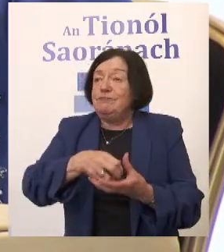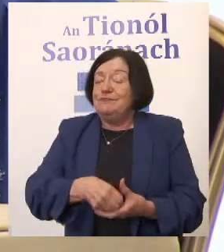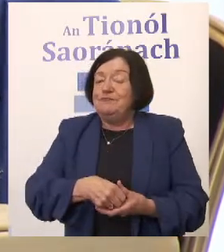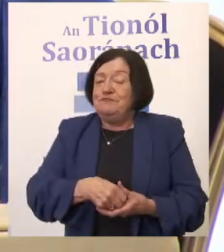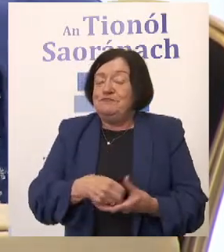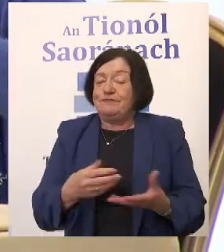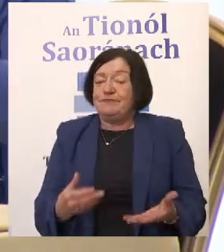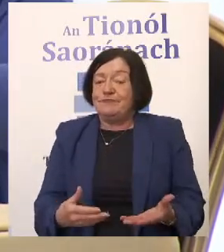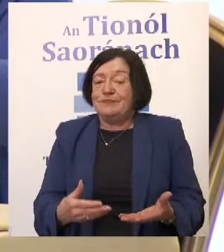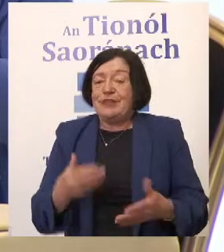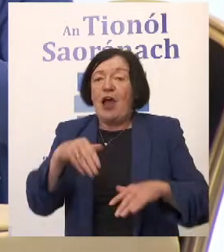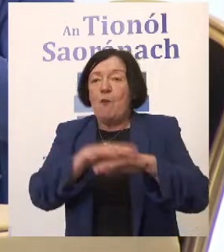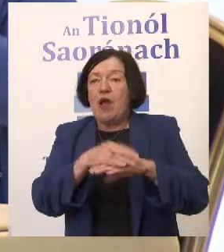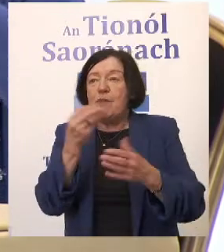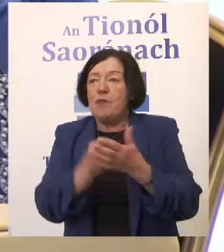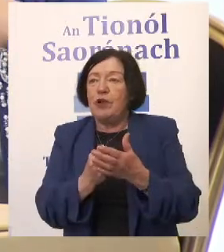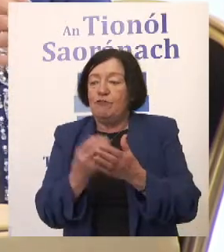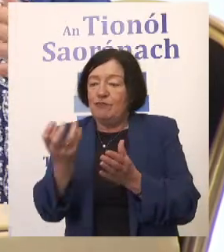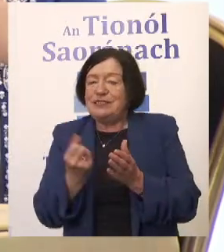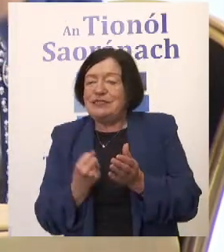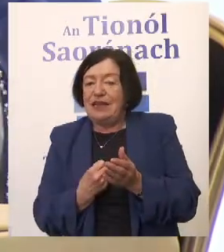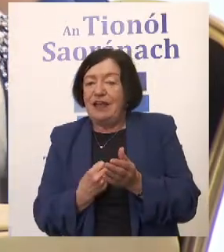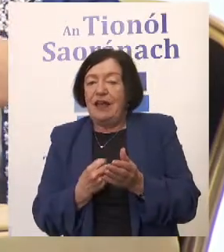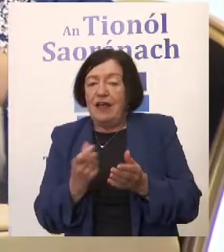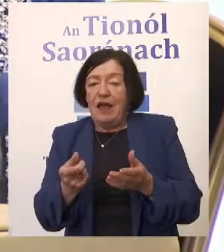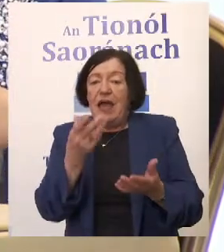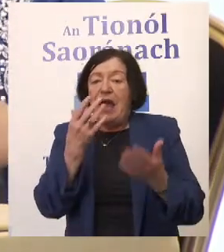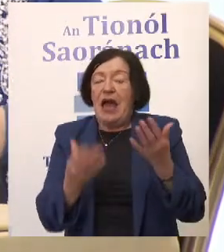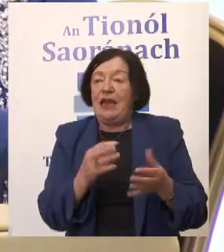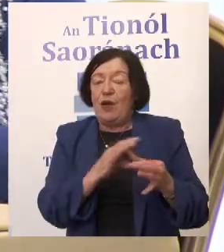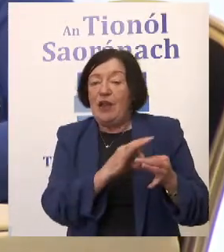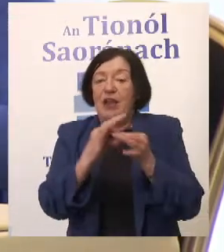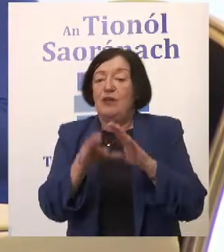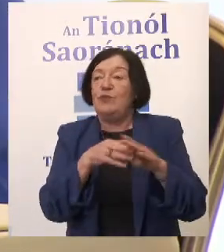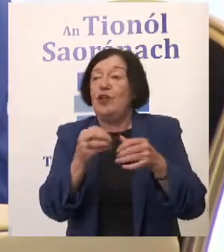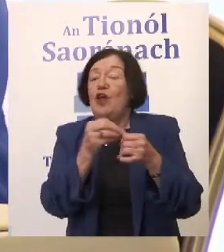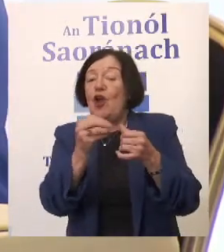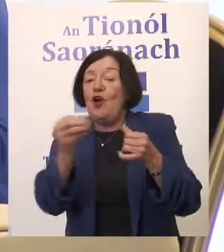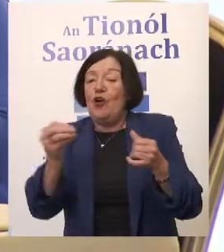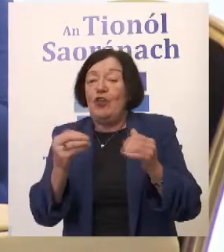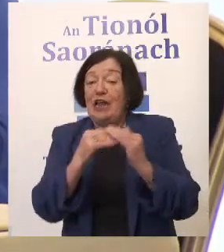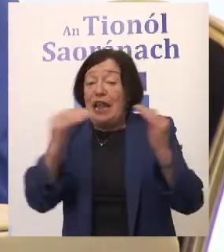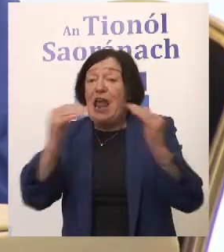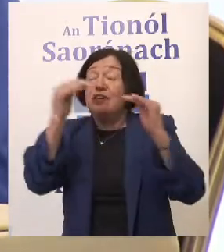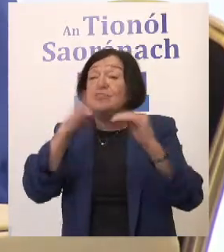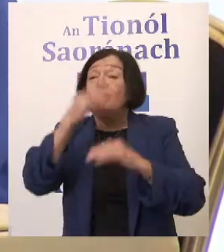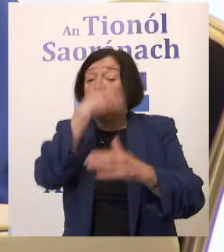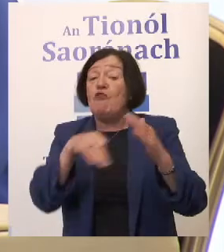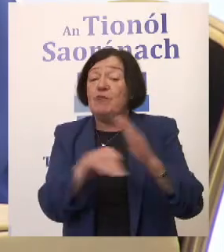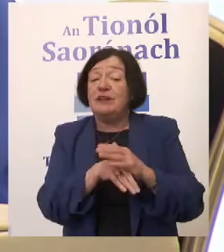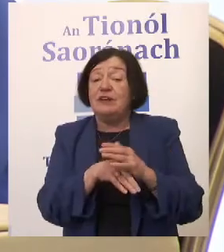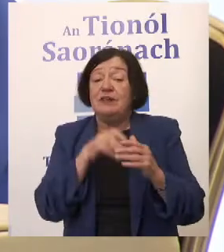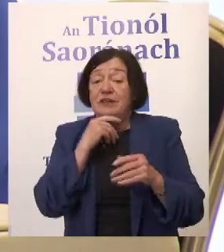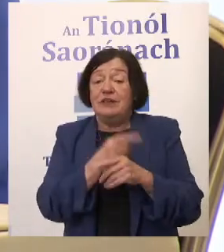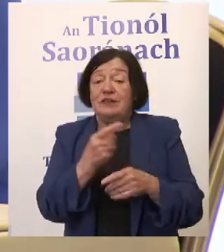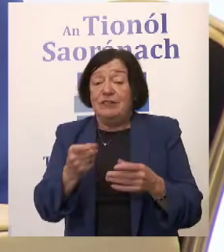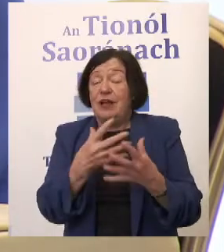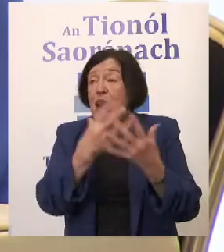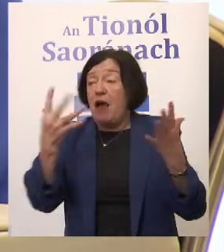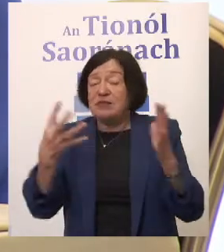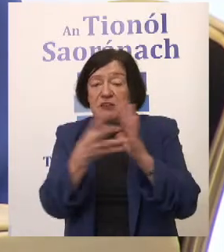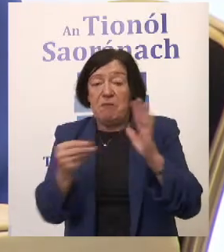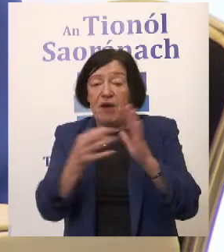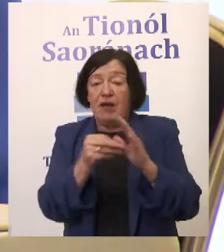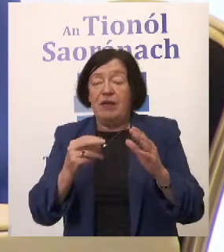and where the money comes from, and then in particular how it relates to these other tiers of government. But there are lots of models,